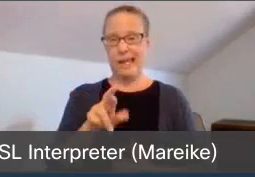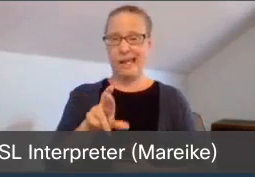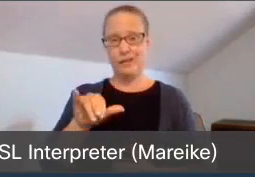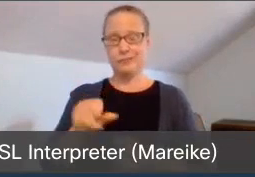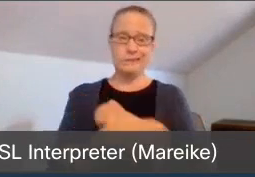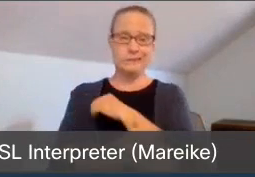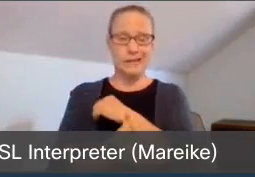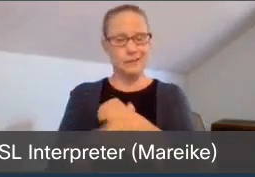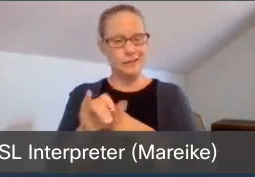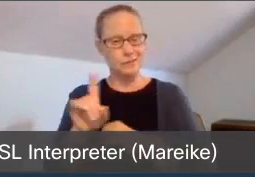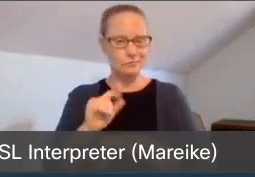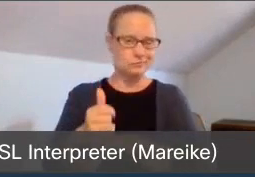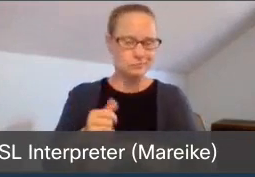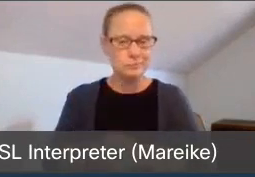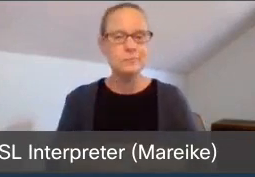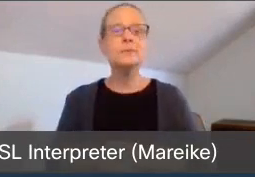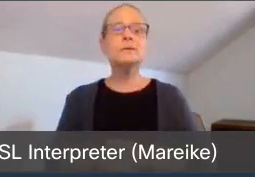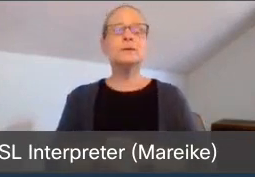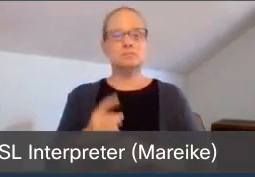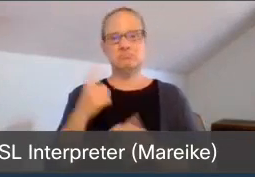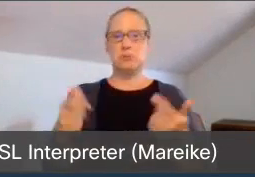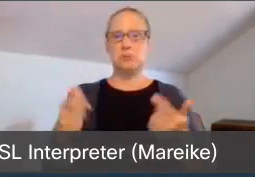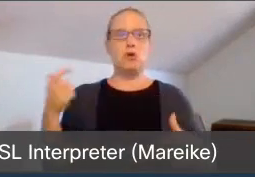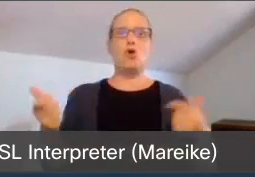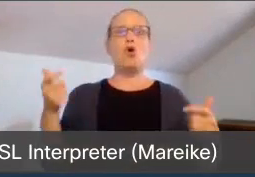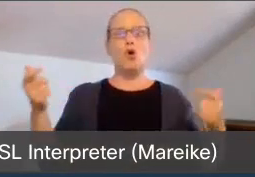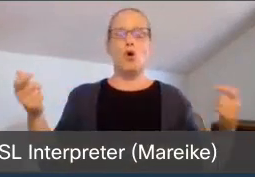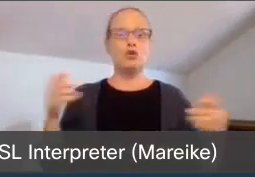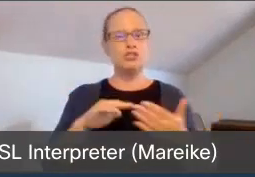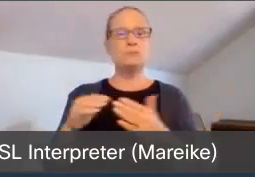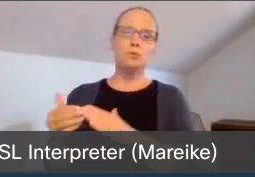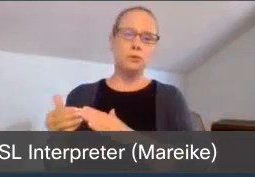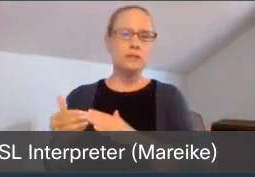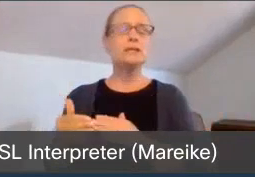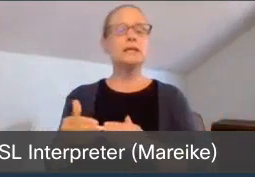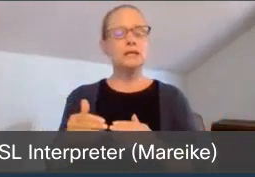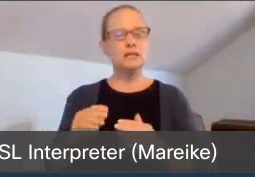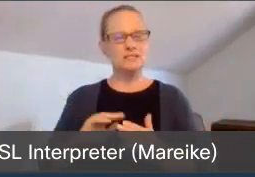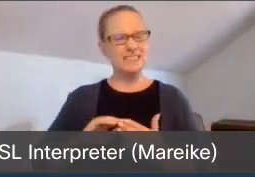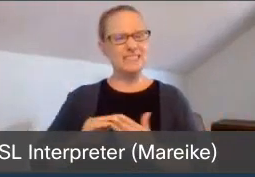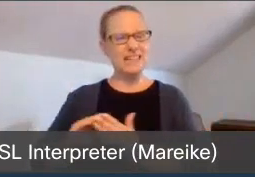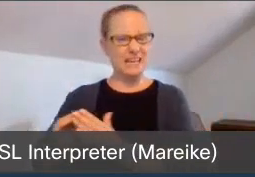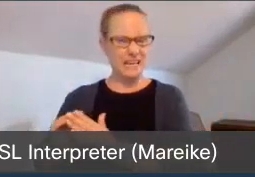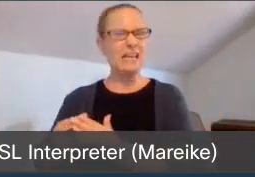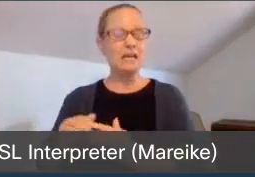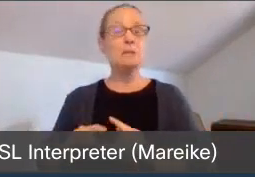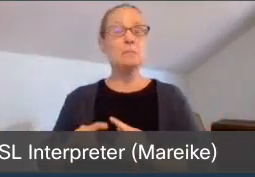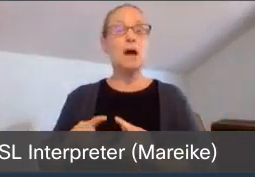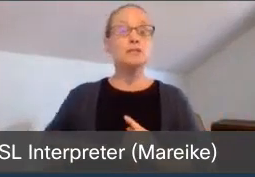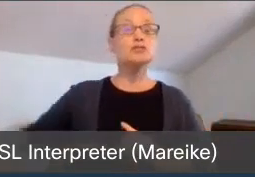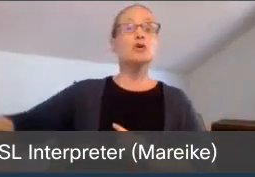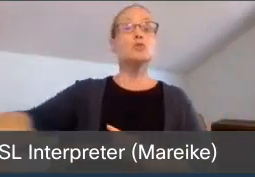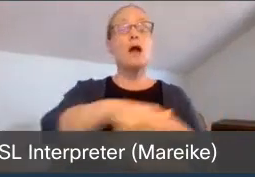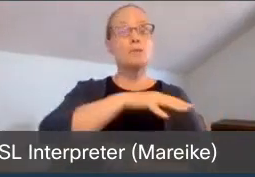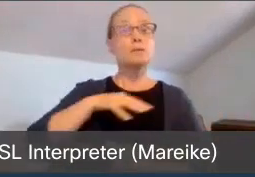aware of where Houston is. We're a very large community, definitely an urban community, but surrounded by quite